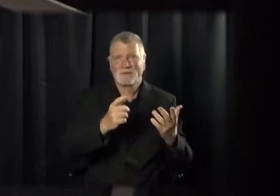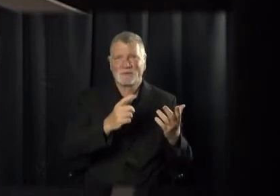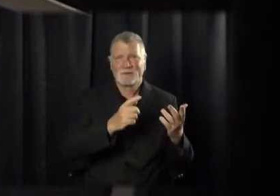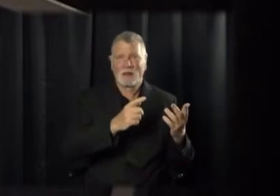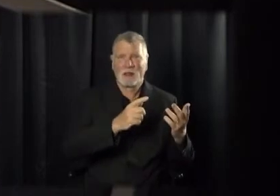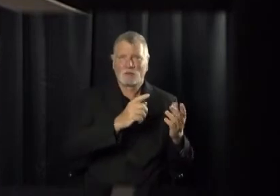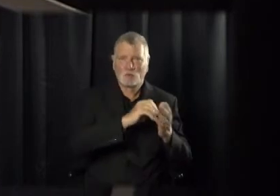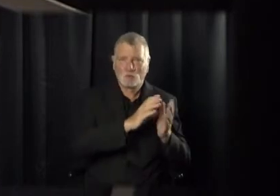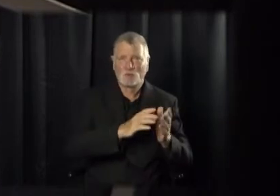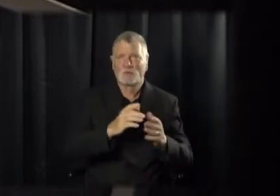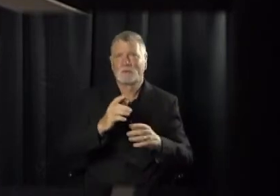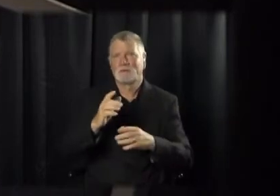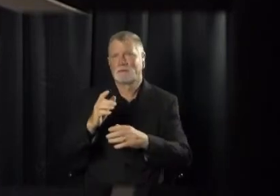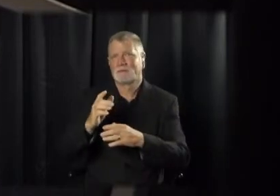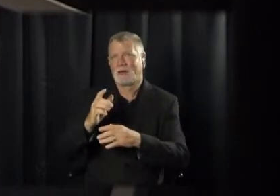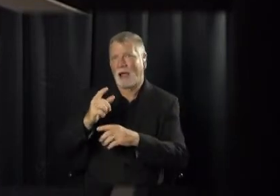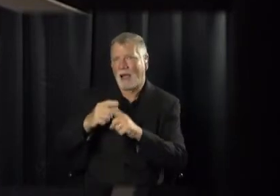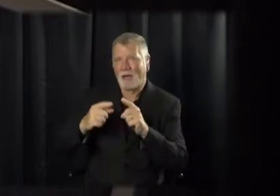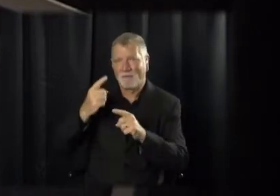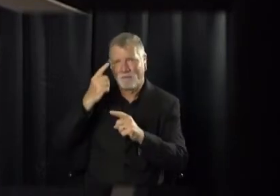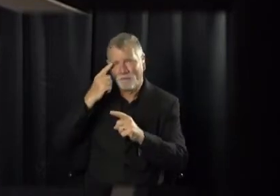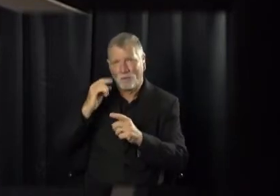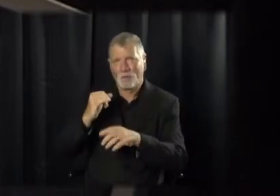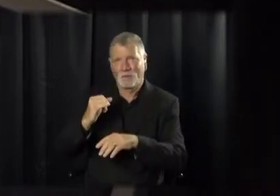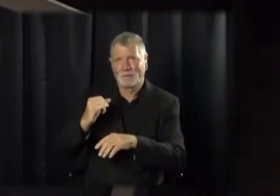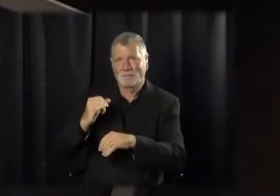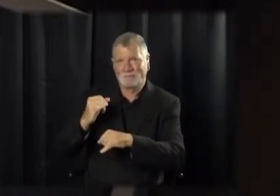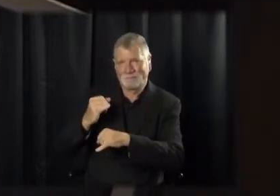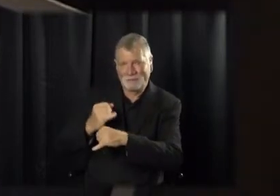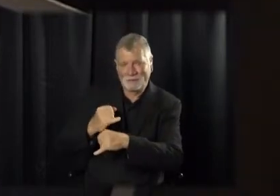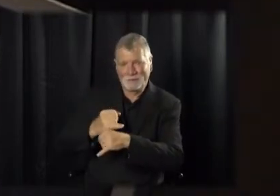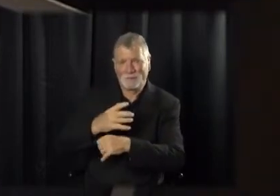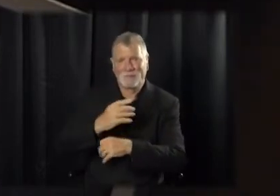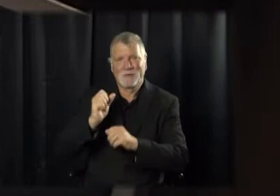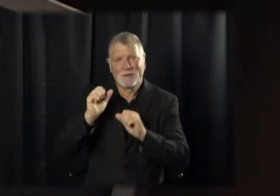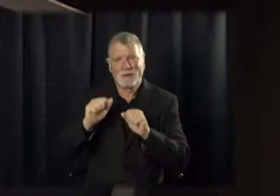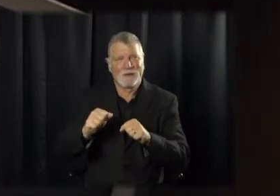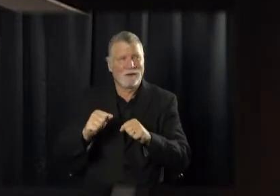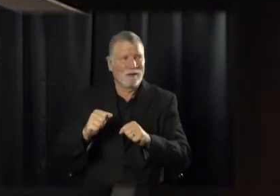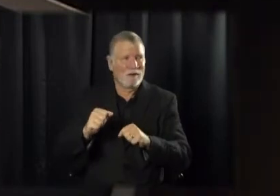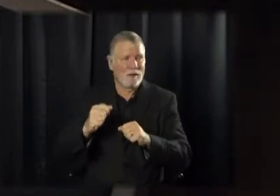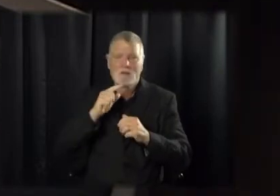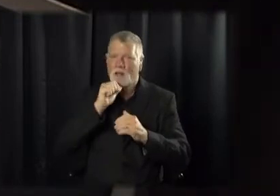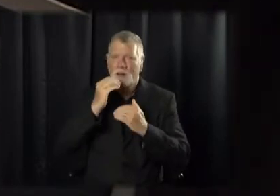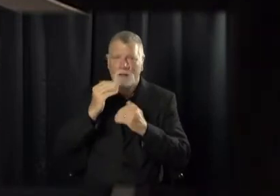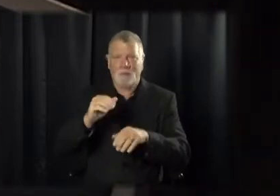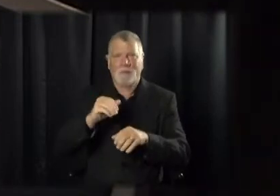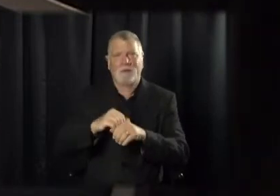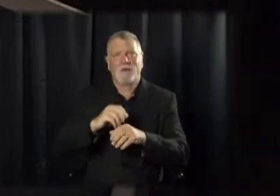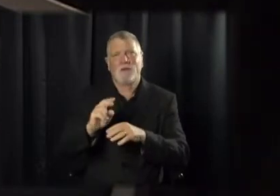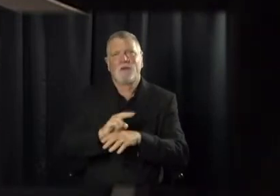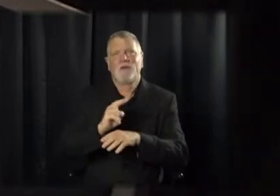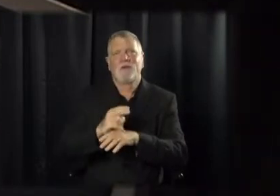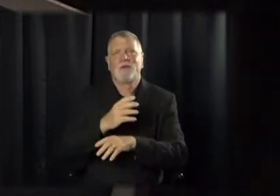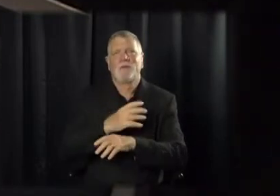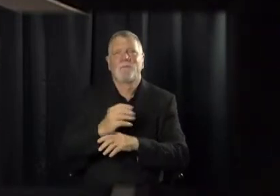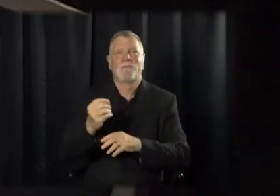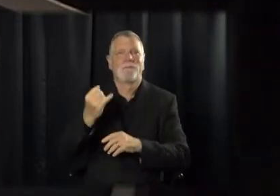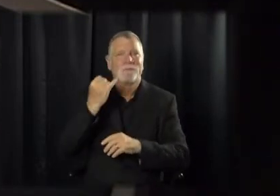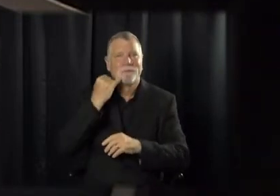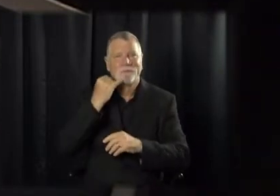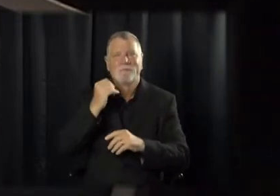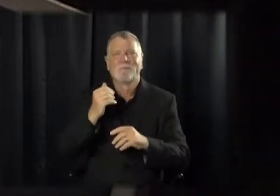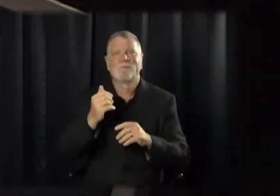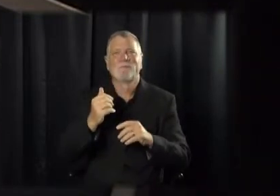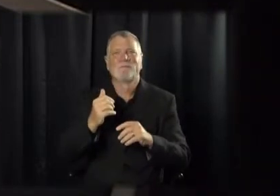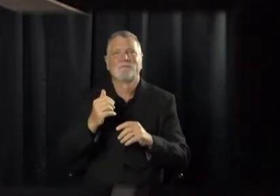institution, part of that can arrive not limited in terms of its usage if it's to